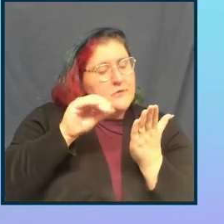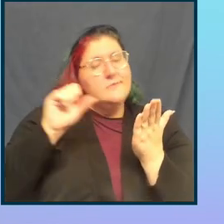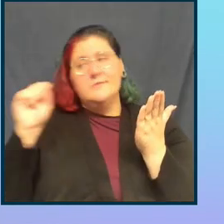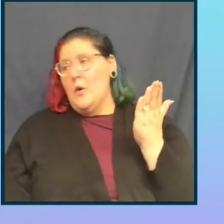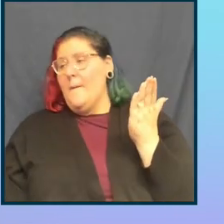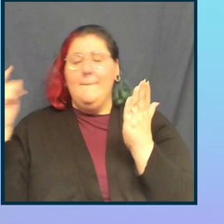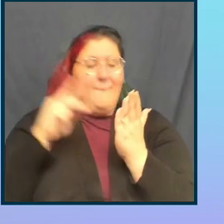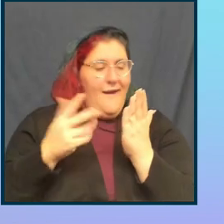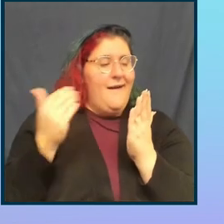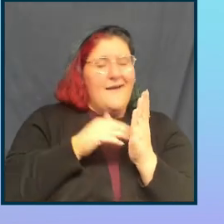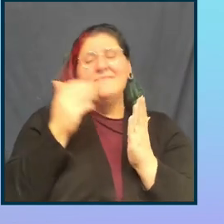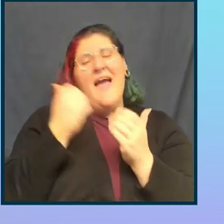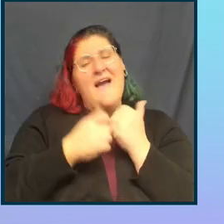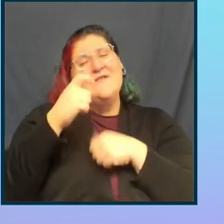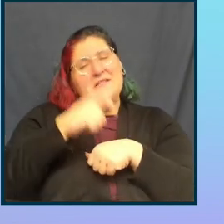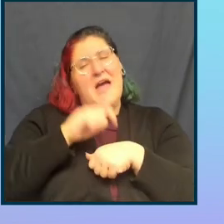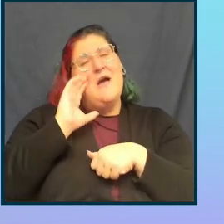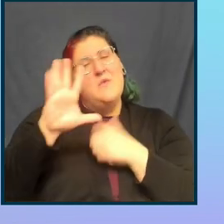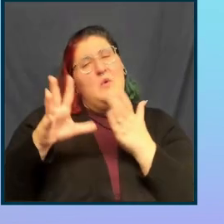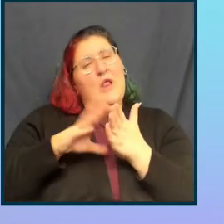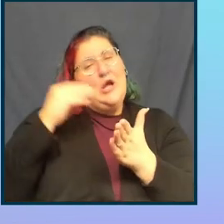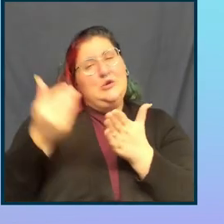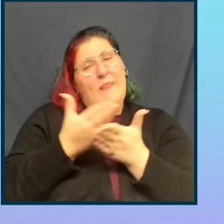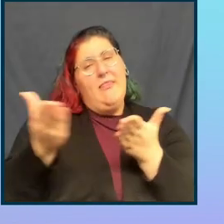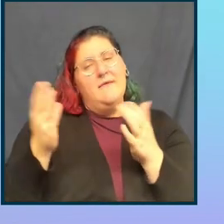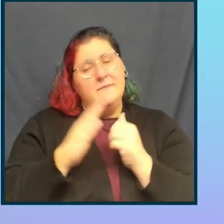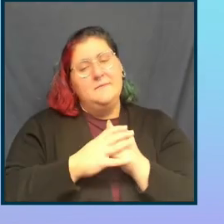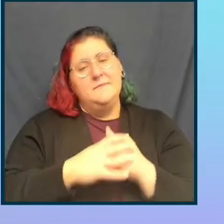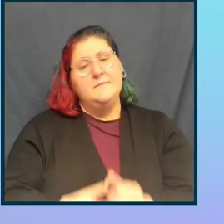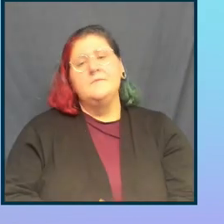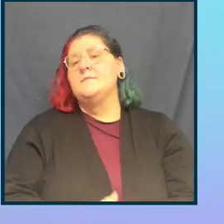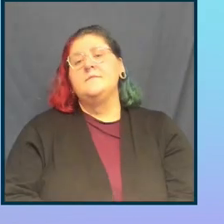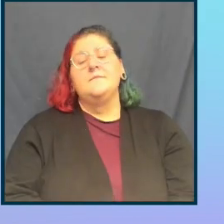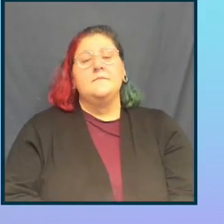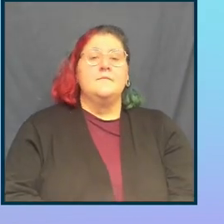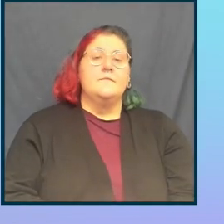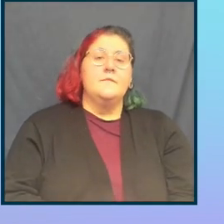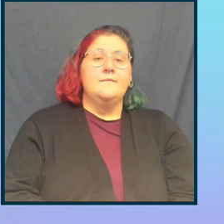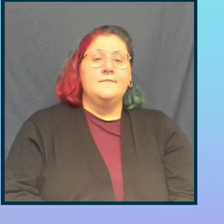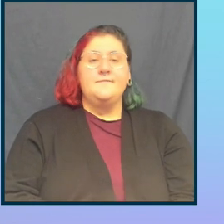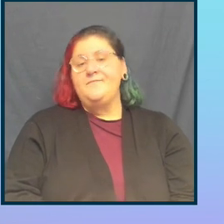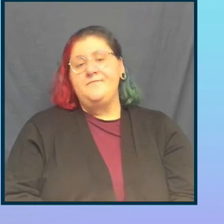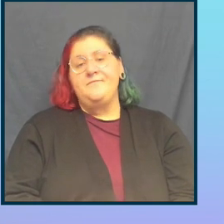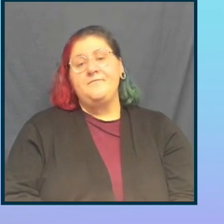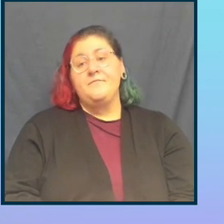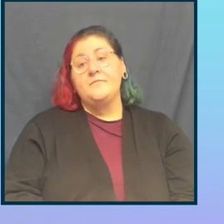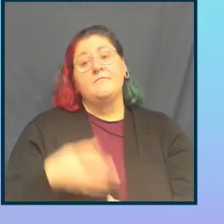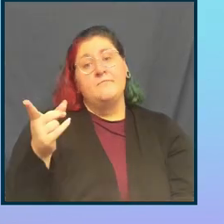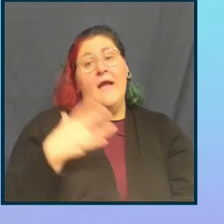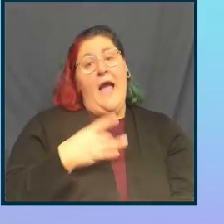So here is, I'm seeing questions come in that I didn't see yet. Here's one that I